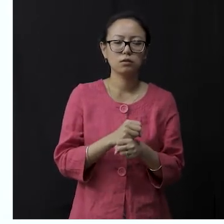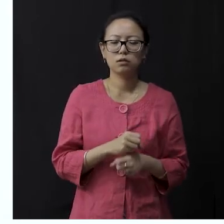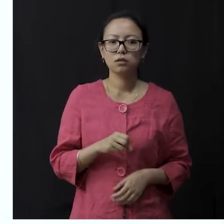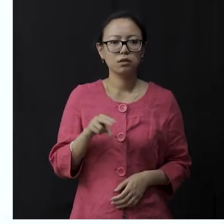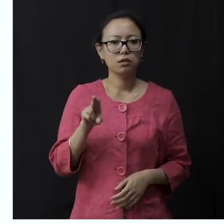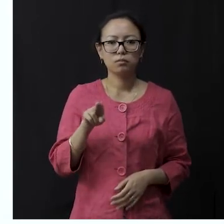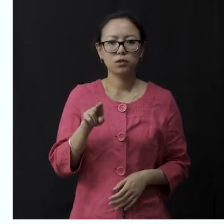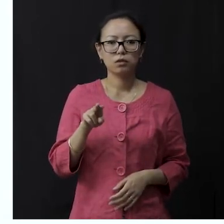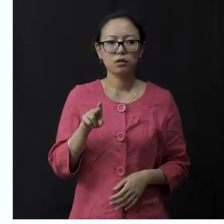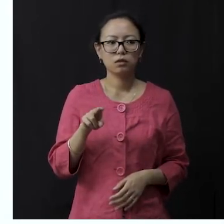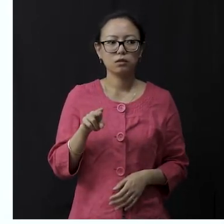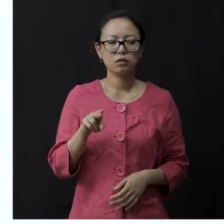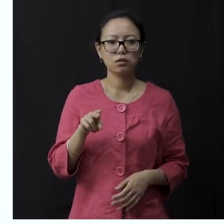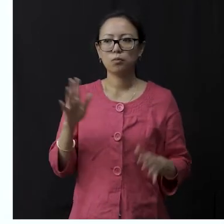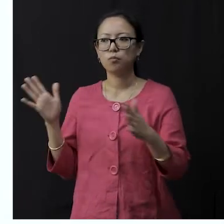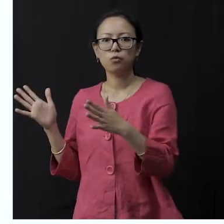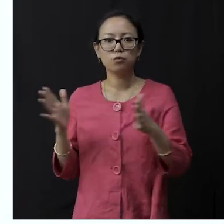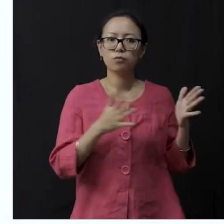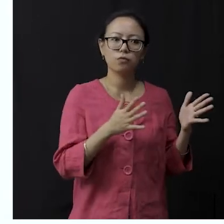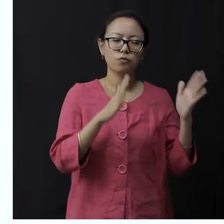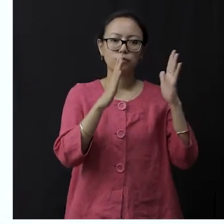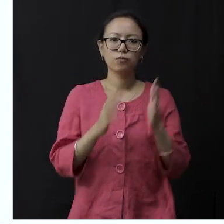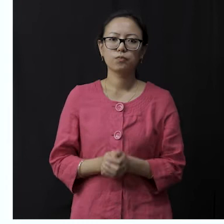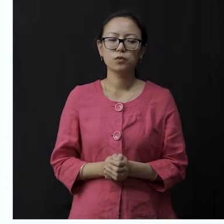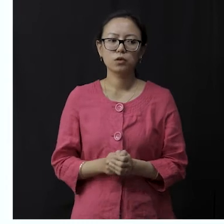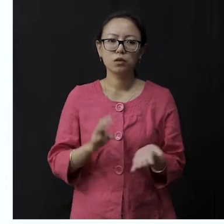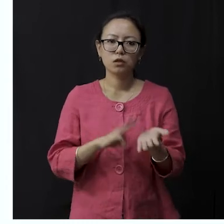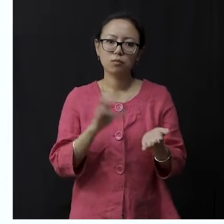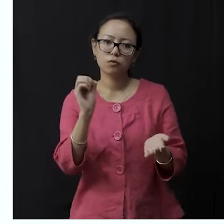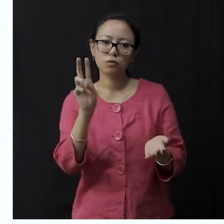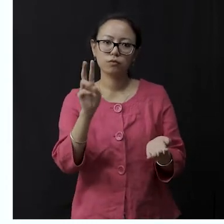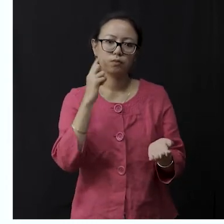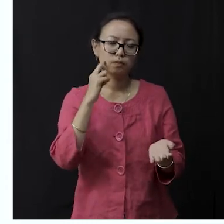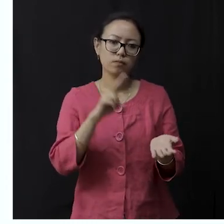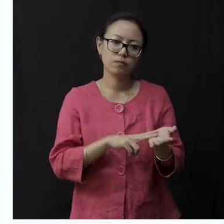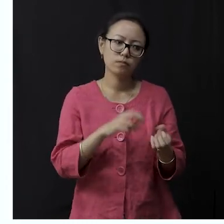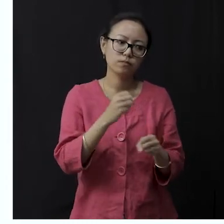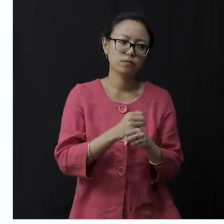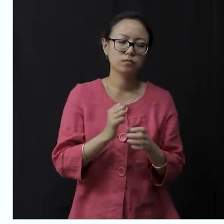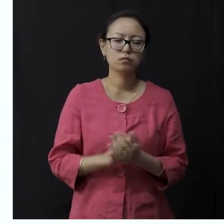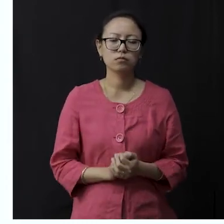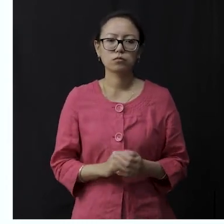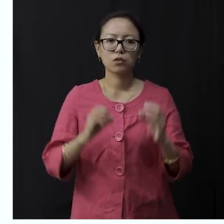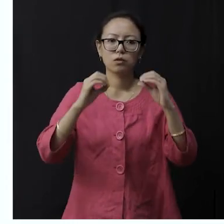S-T-I-R-R-I-N-G, steering. That means moving. Now beetle,